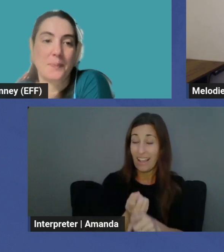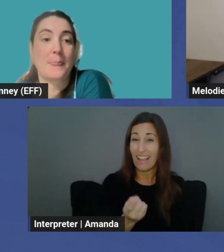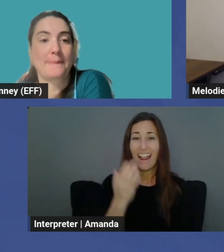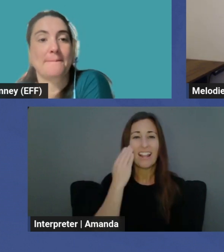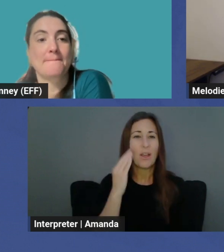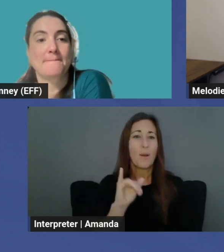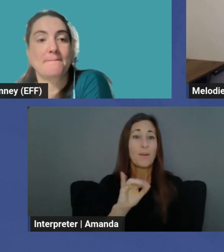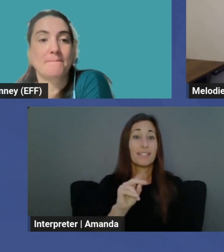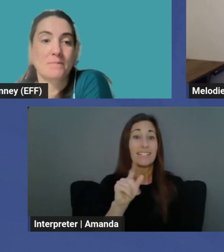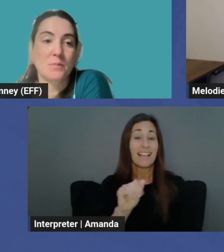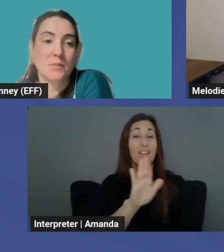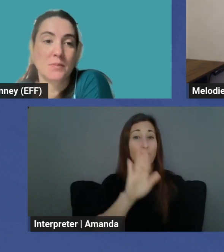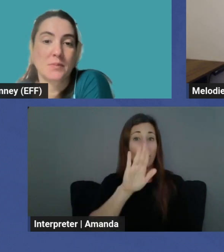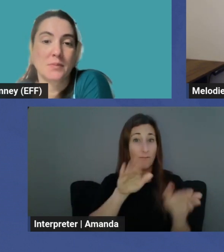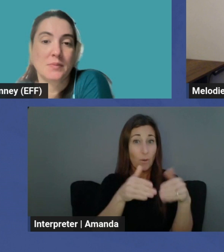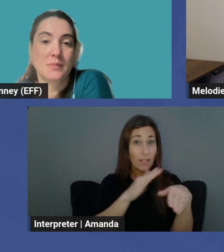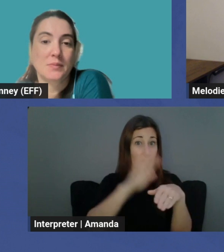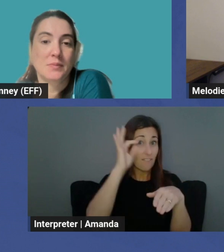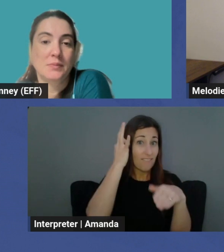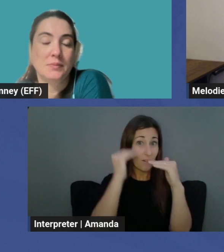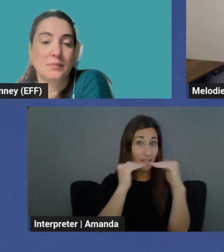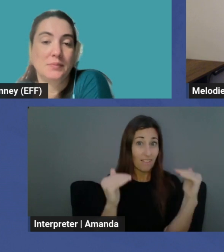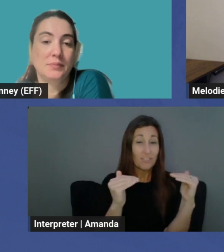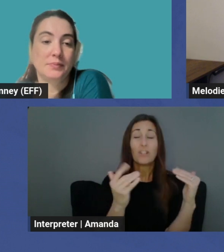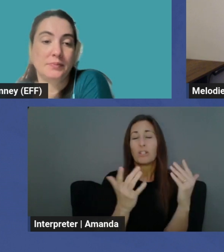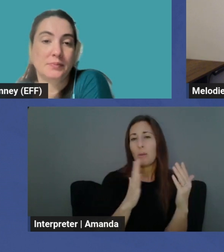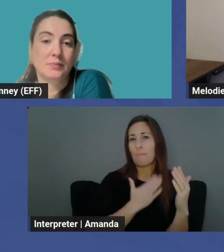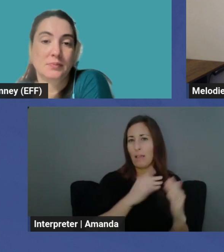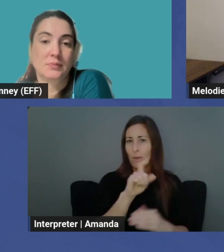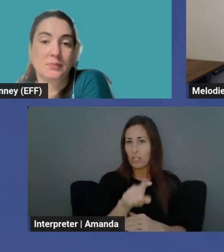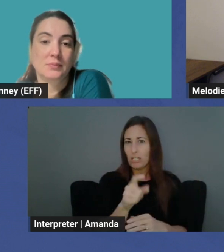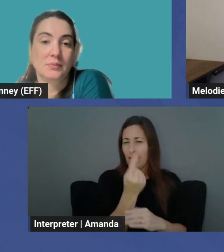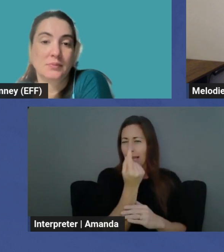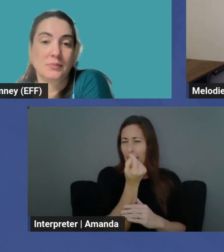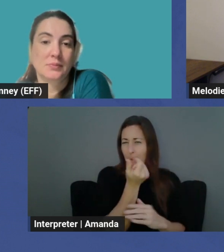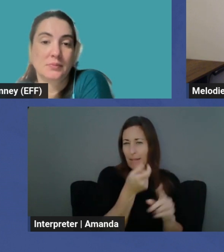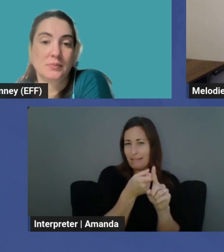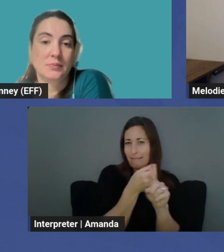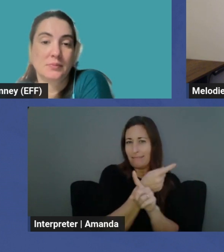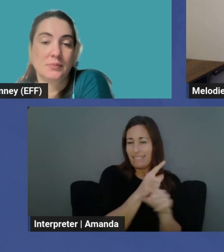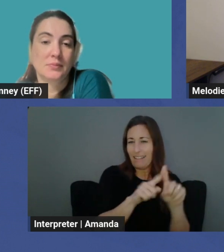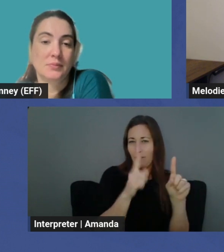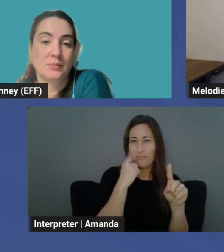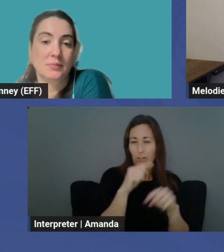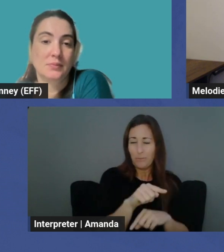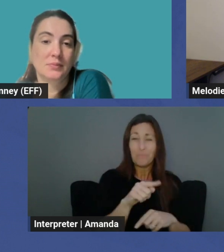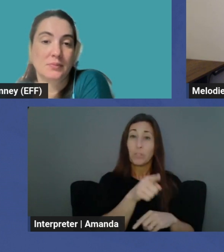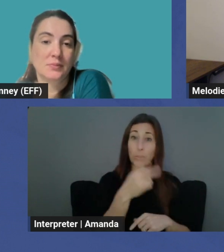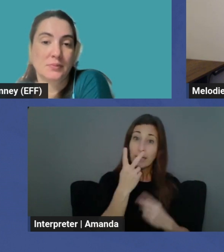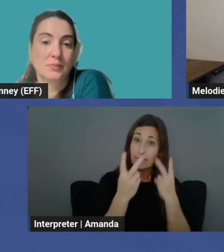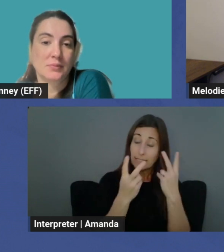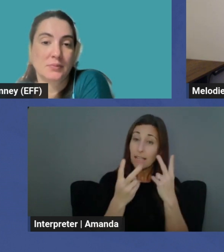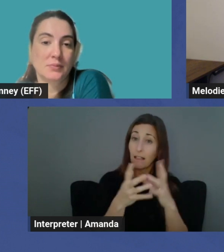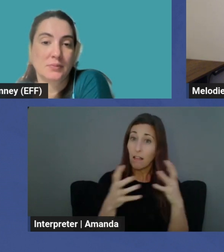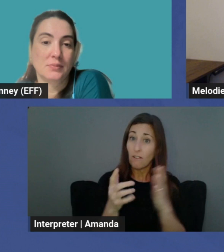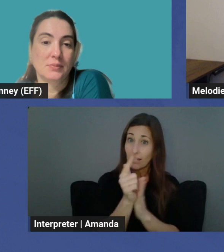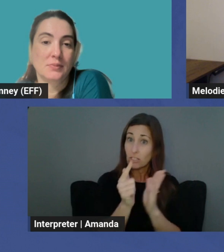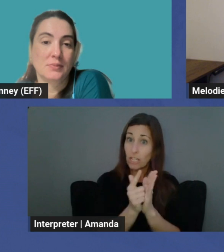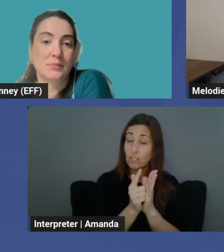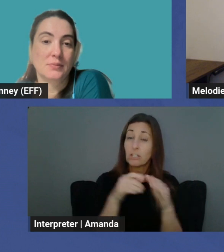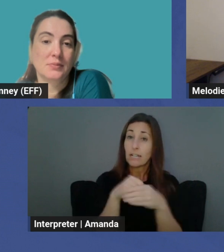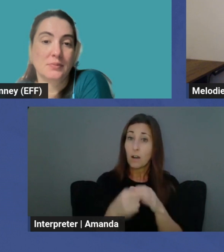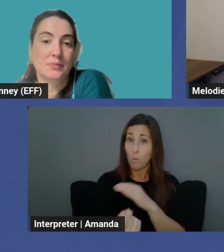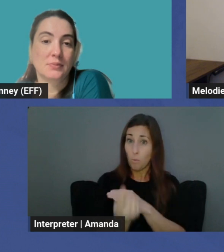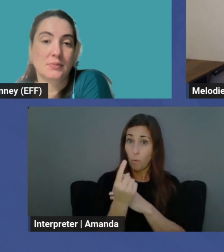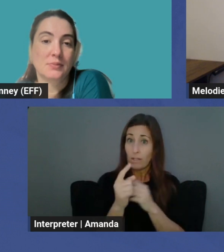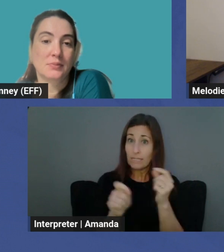level. So my question is slightly different for you. And that is, are you seeing a lot of this legislation in one